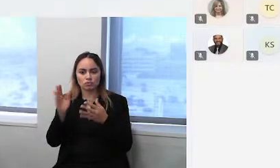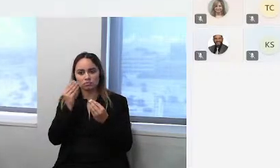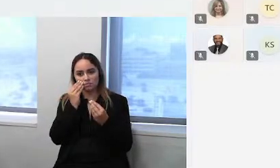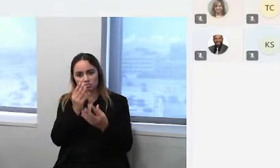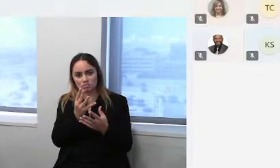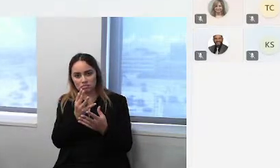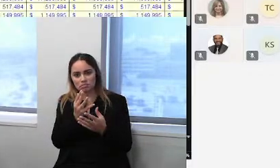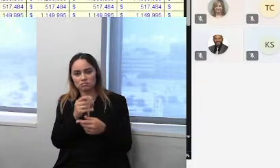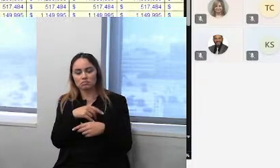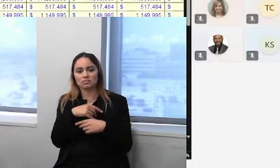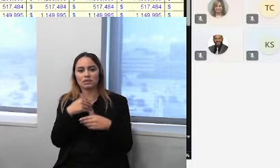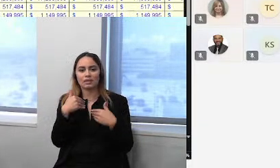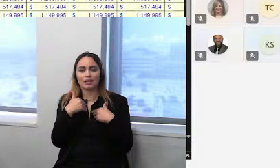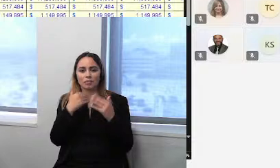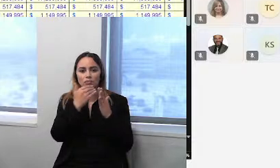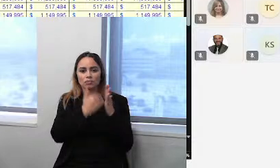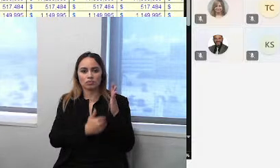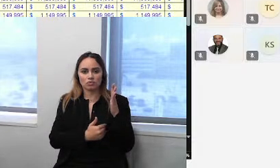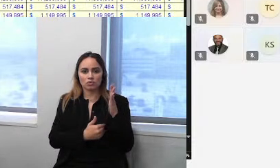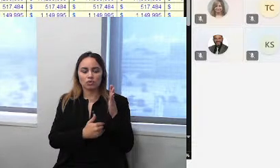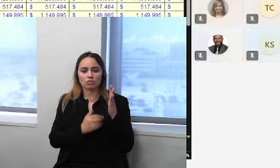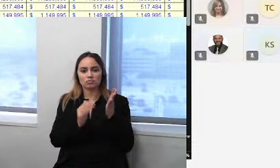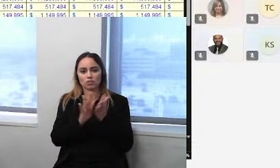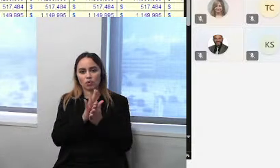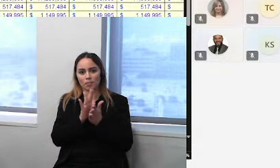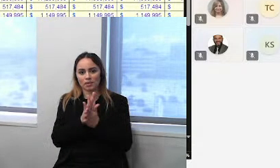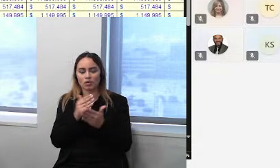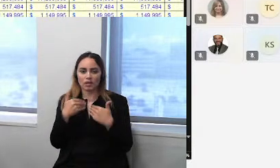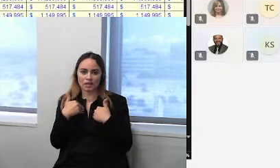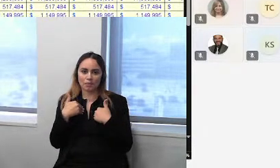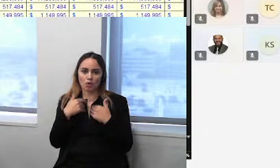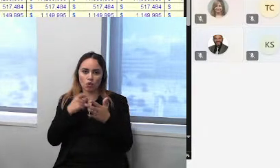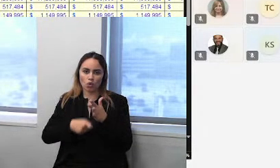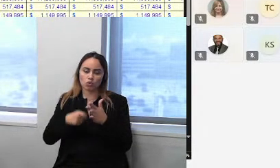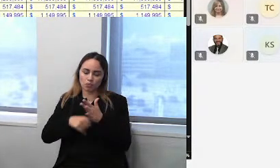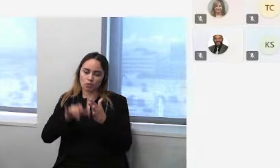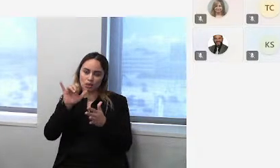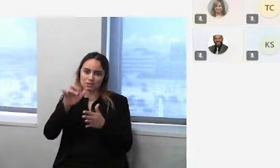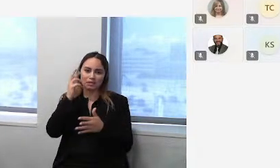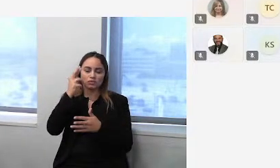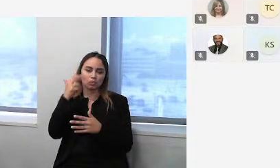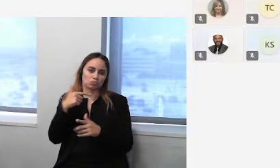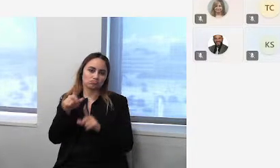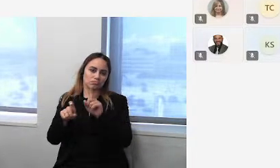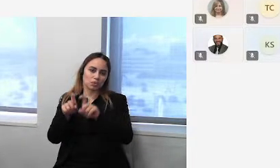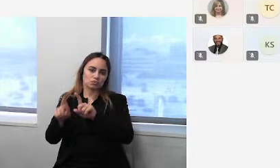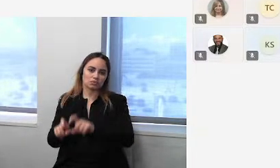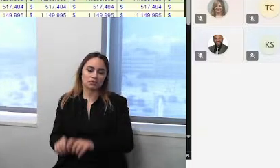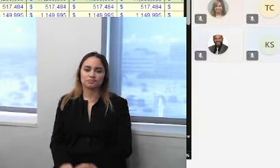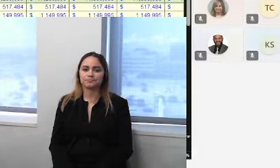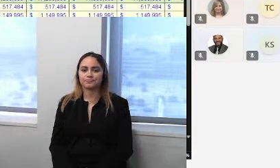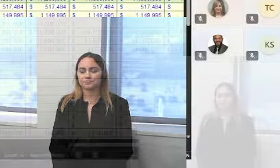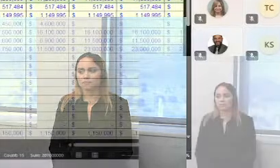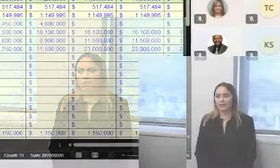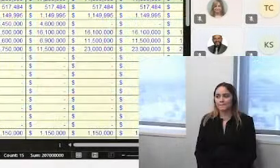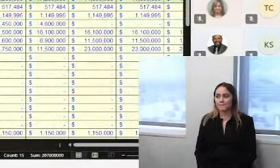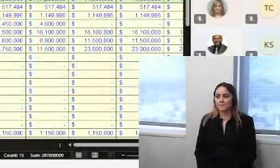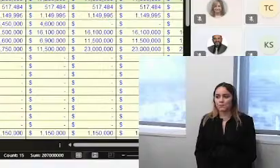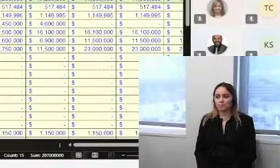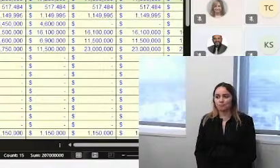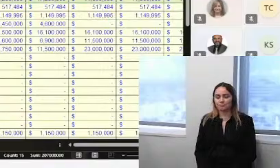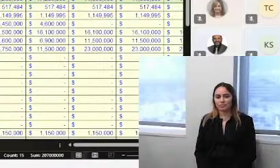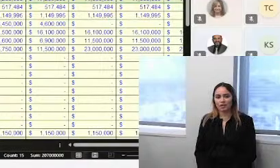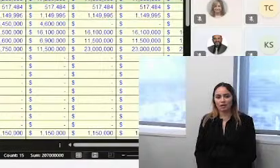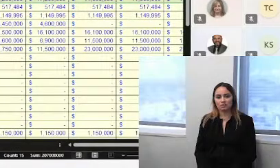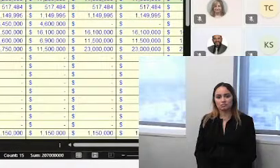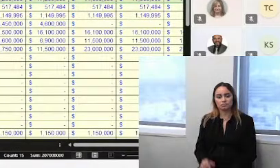documents that outline the budget. Mr. Mercado, yesterday Yeah, know what the document is. yeah. Yesterday when we